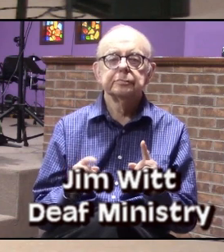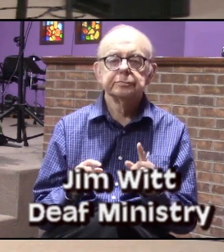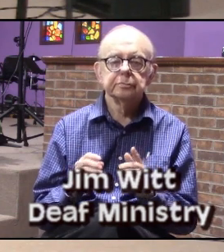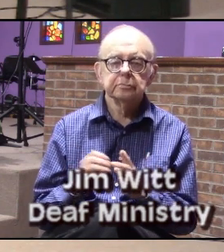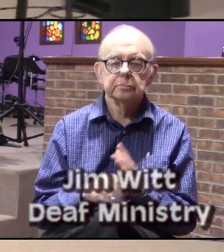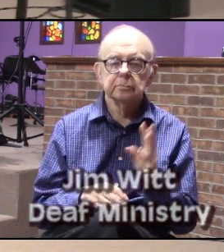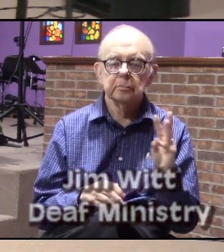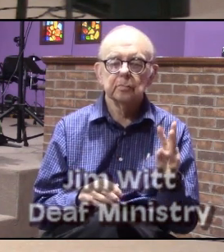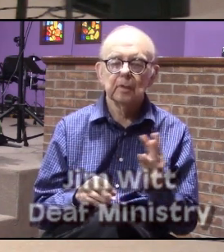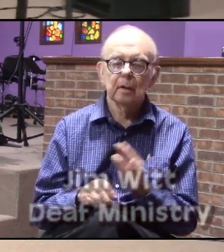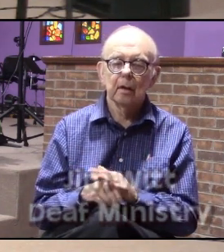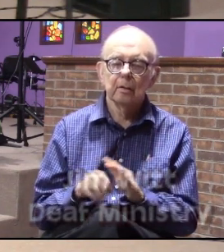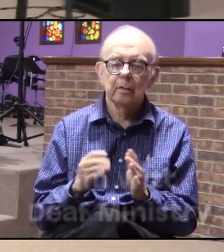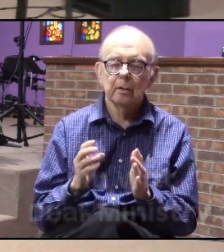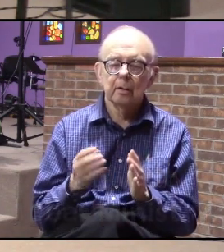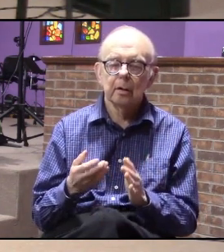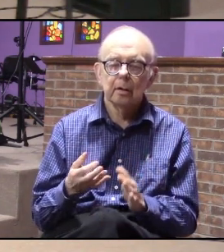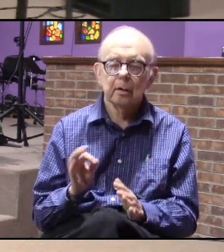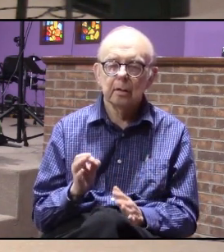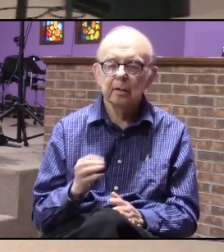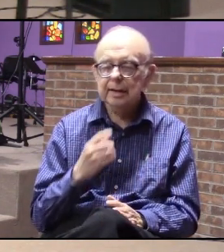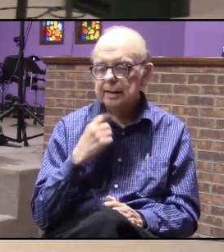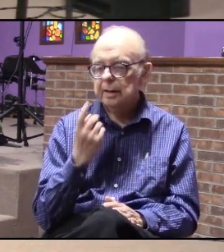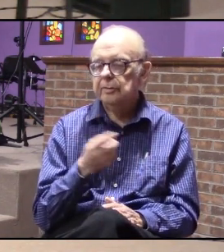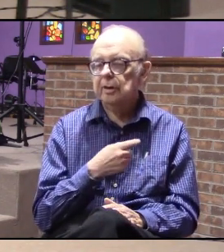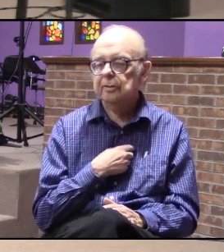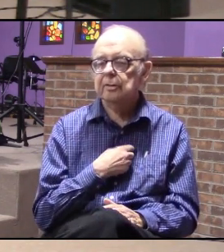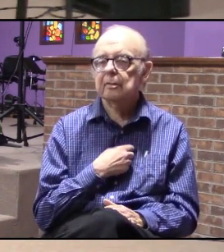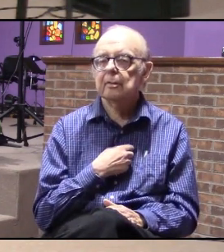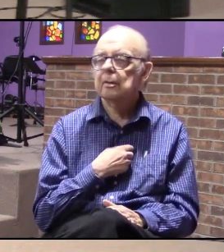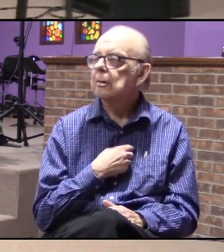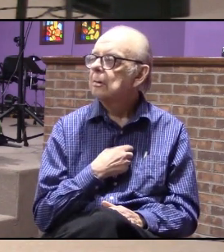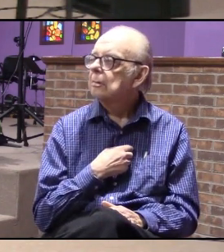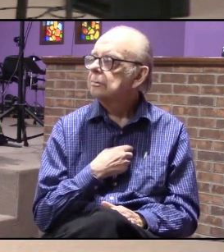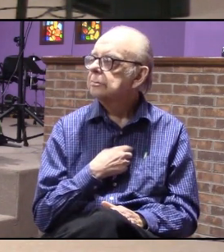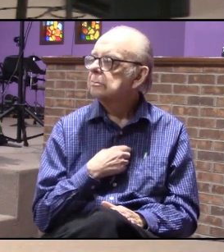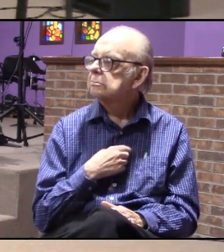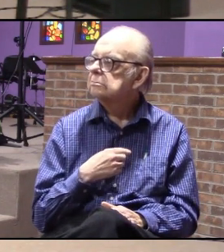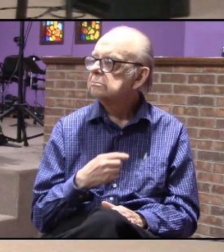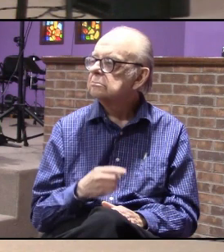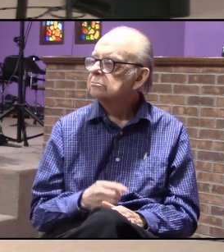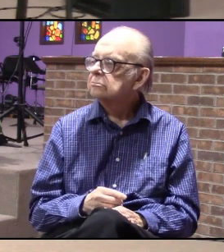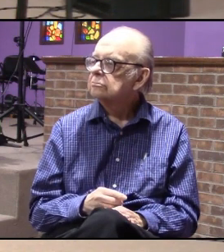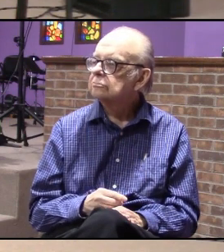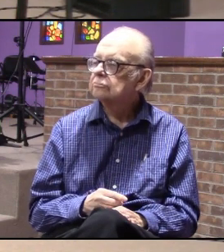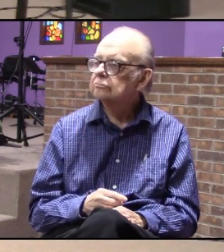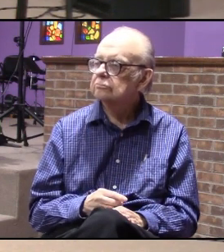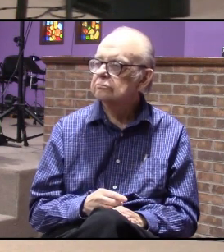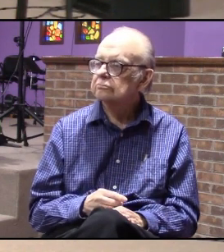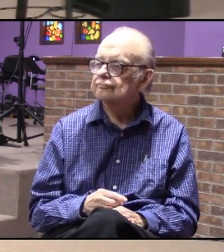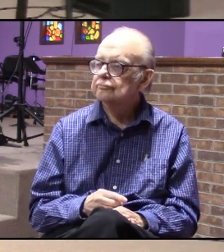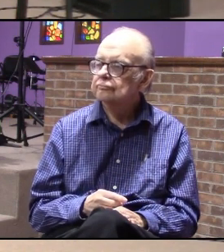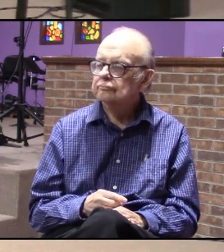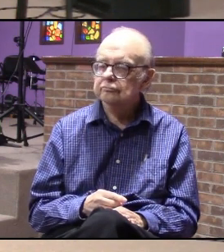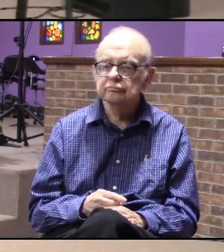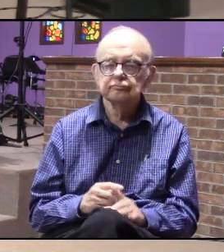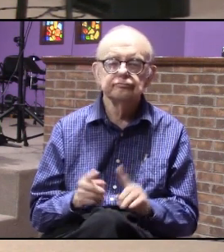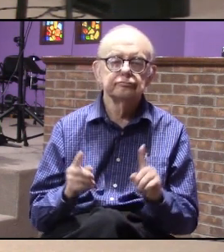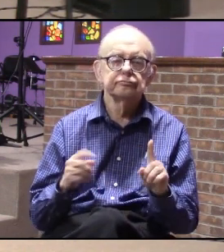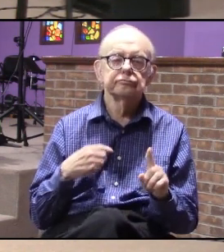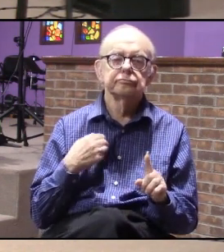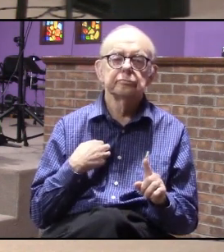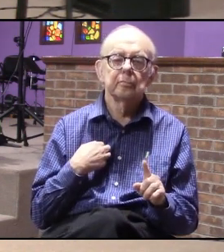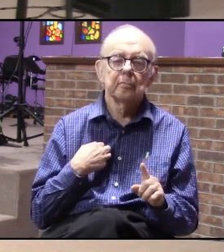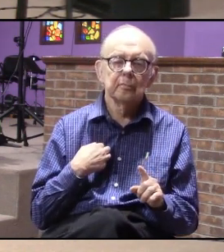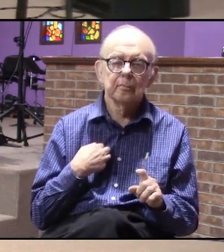6 verse 19 tells us, you got it? Yes, okay. But we have